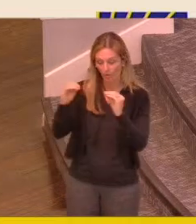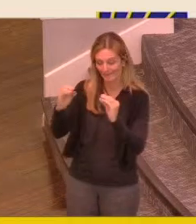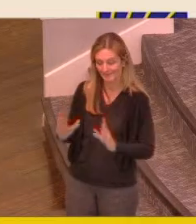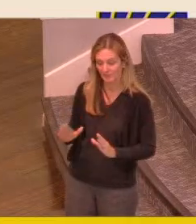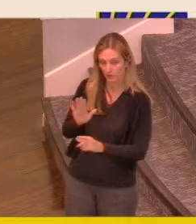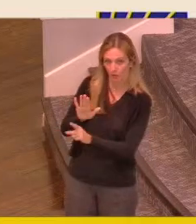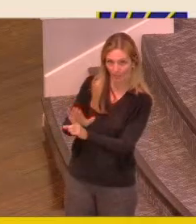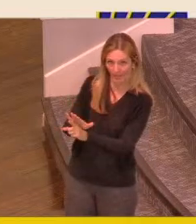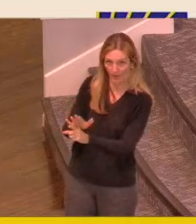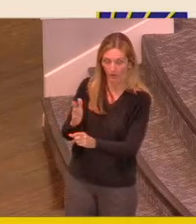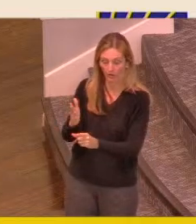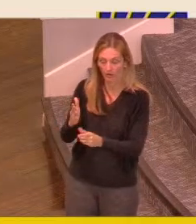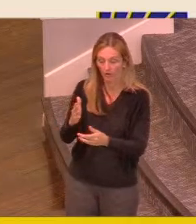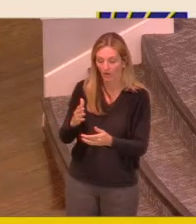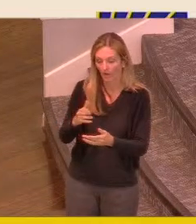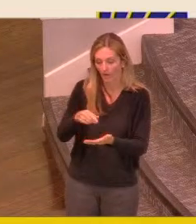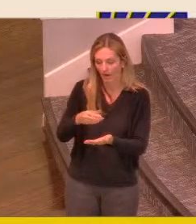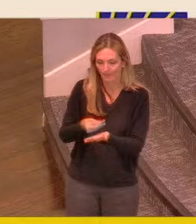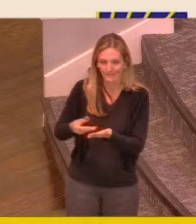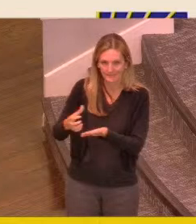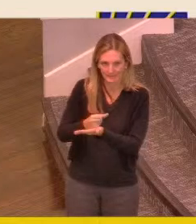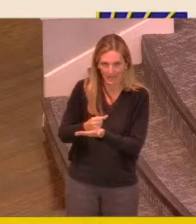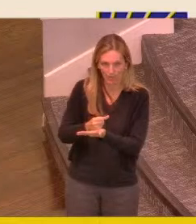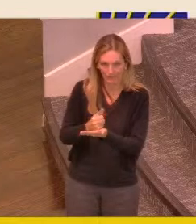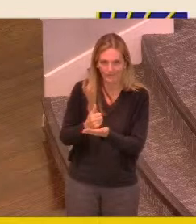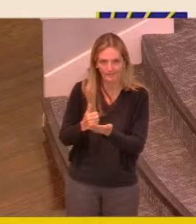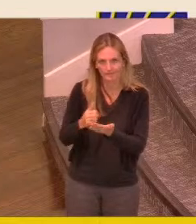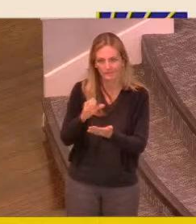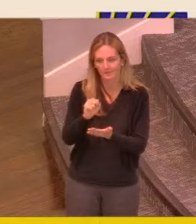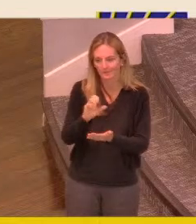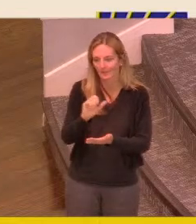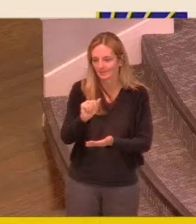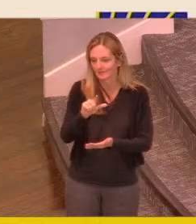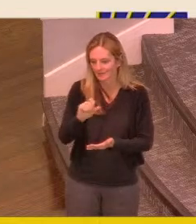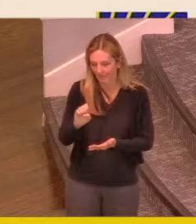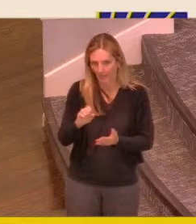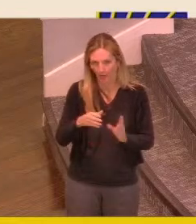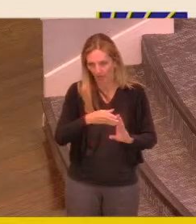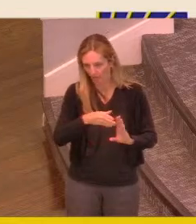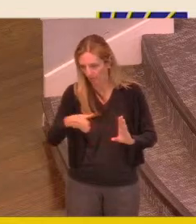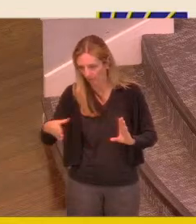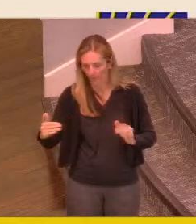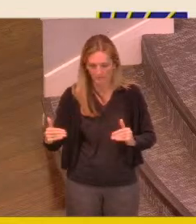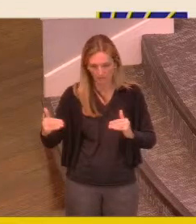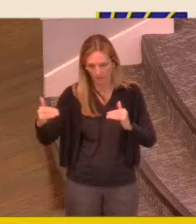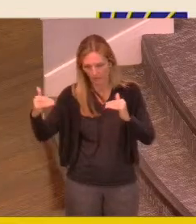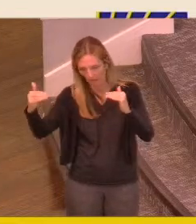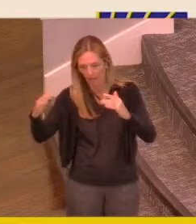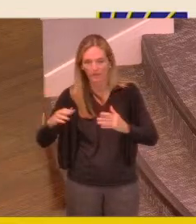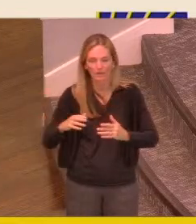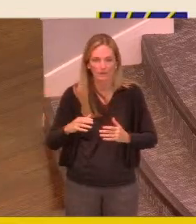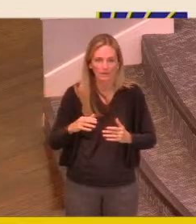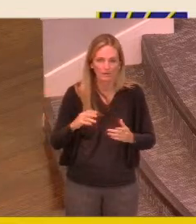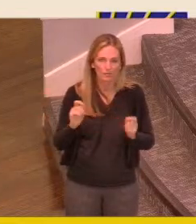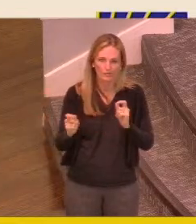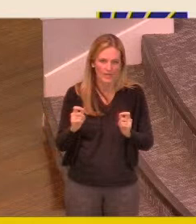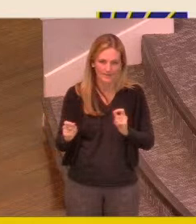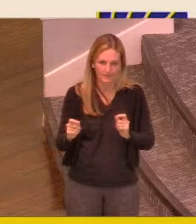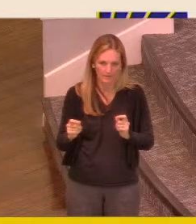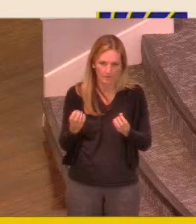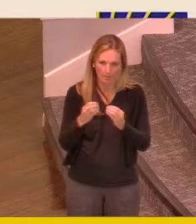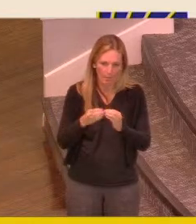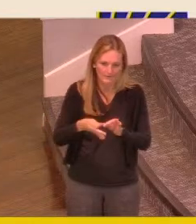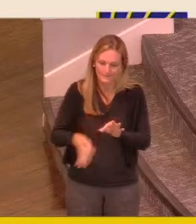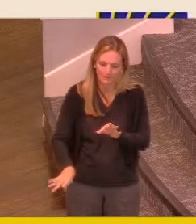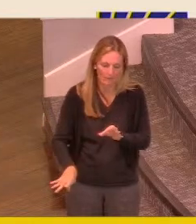school-based administrator salary schedule to easier to read formats. Right now, it's difficult, even for a